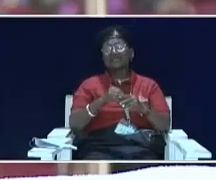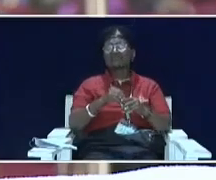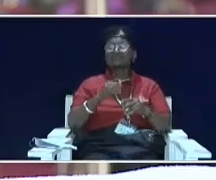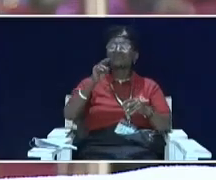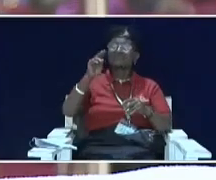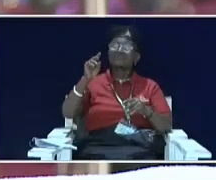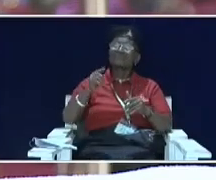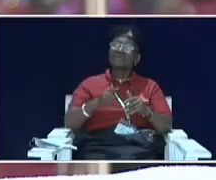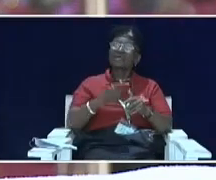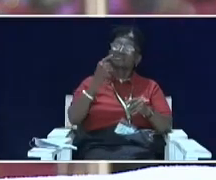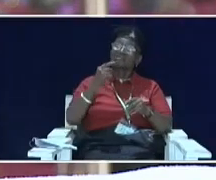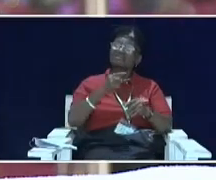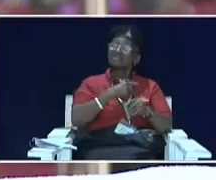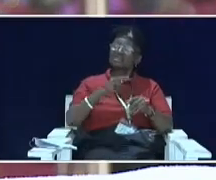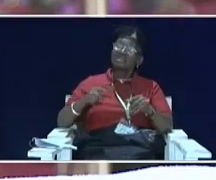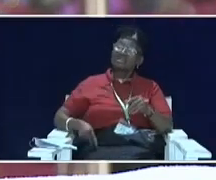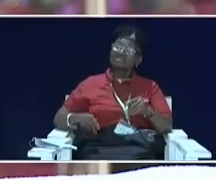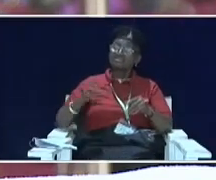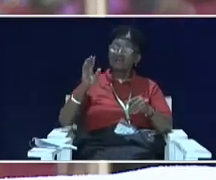from verse 30 to 40.